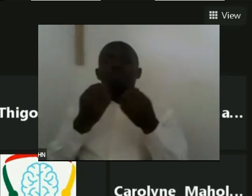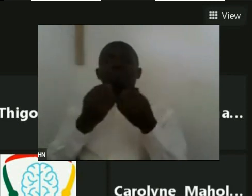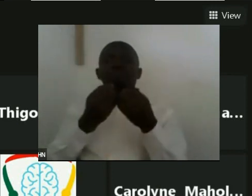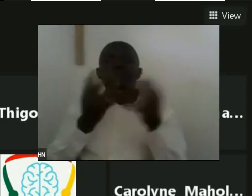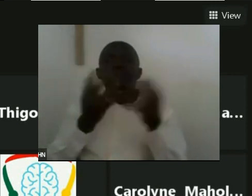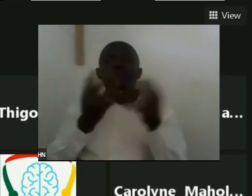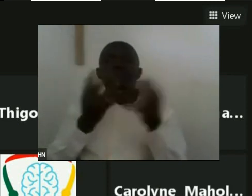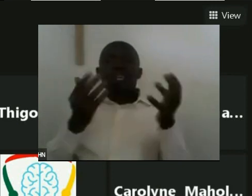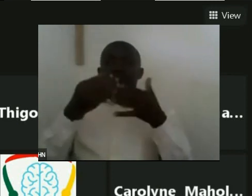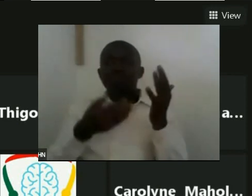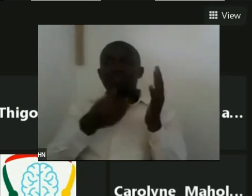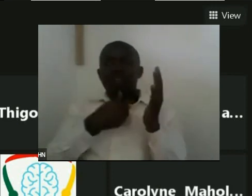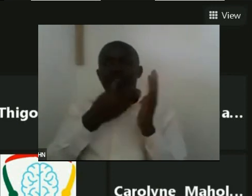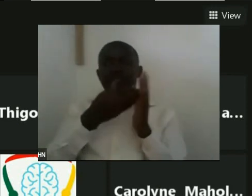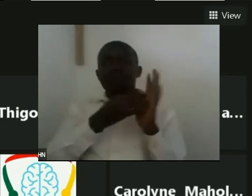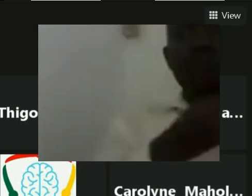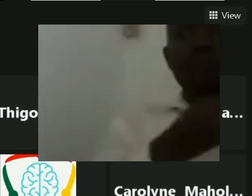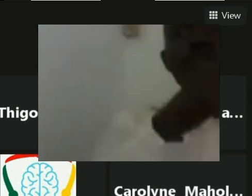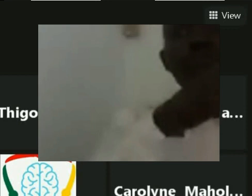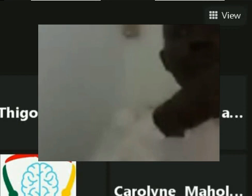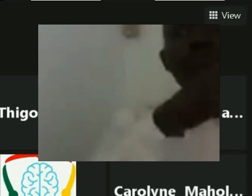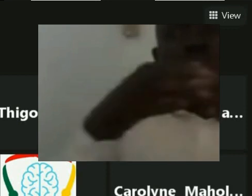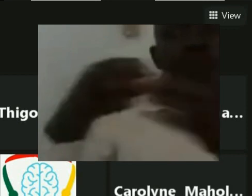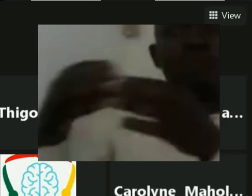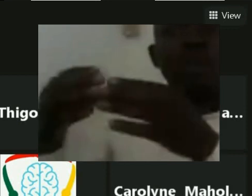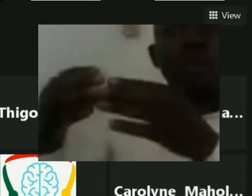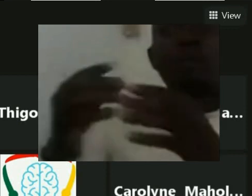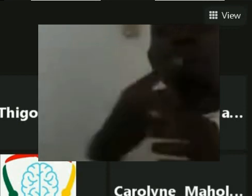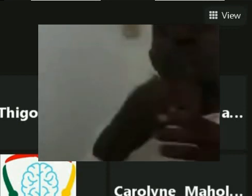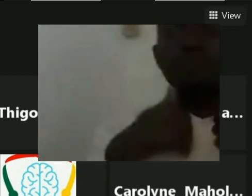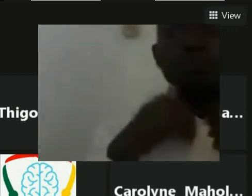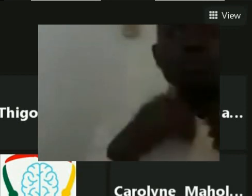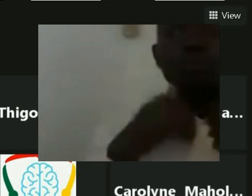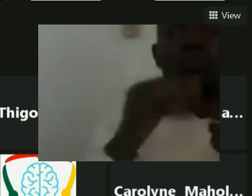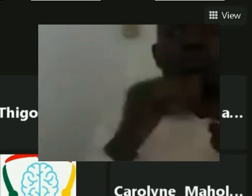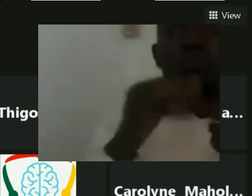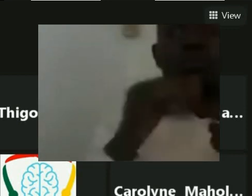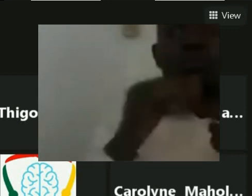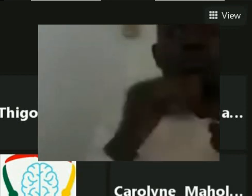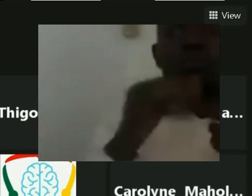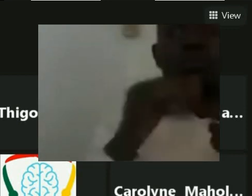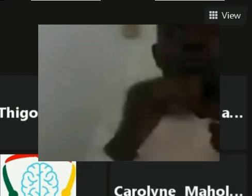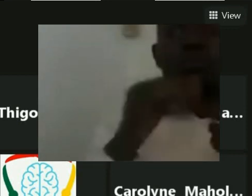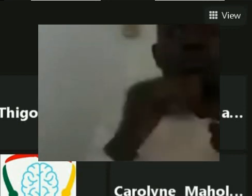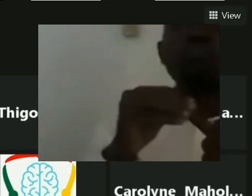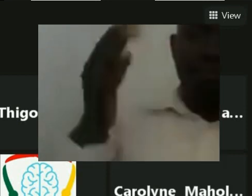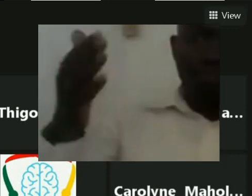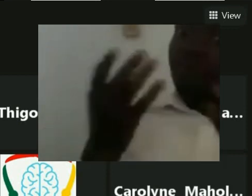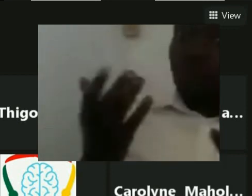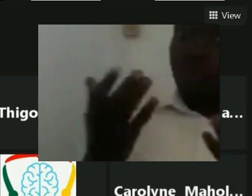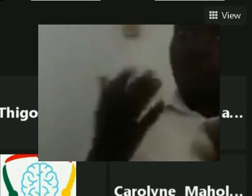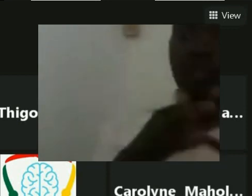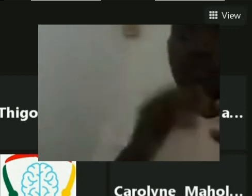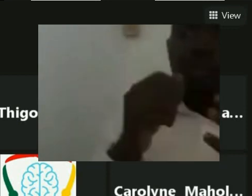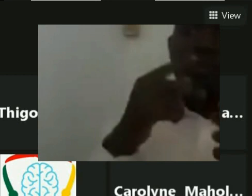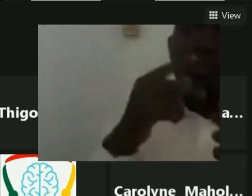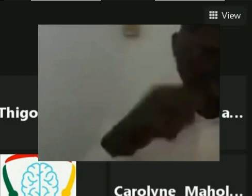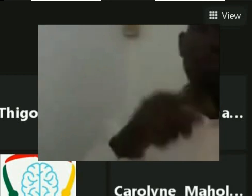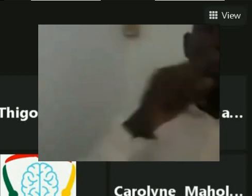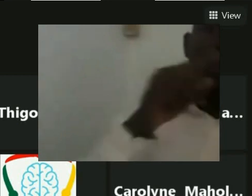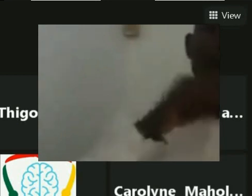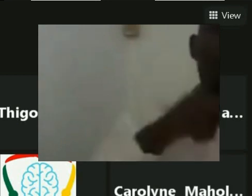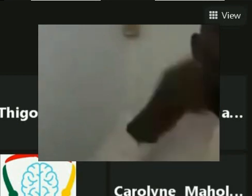groups and, special attention. So maybe some kind of alignment. Because I'm